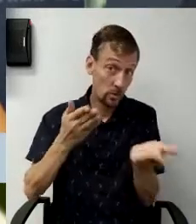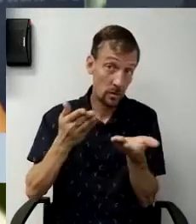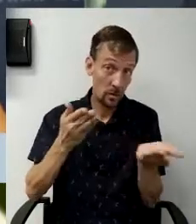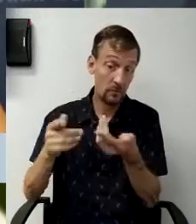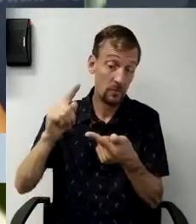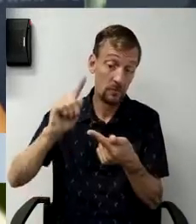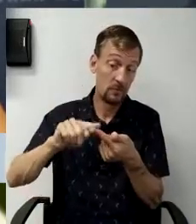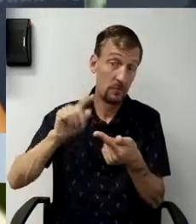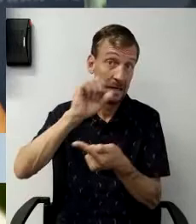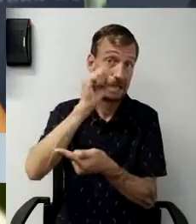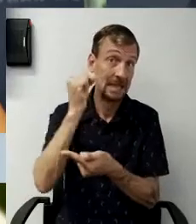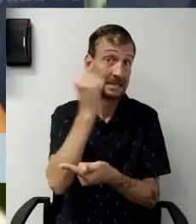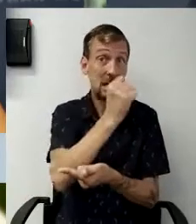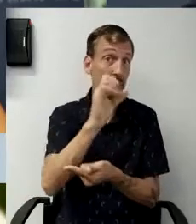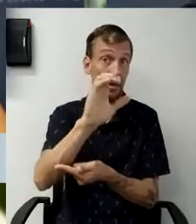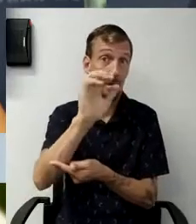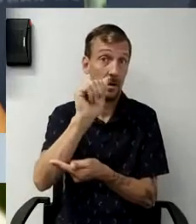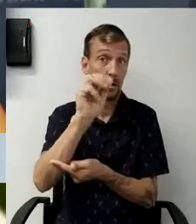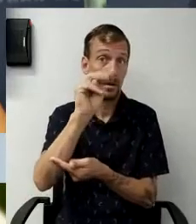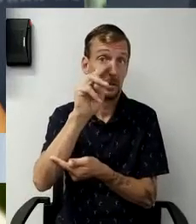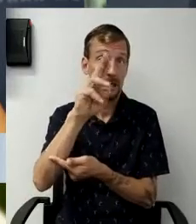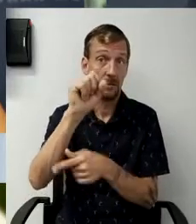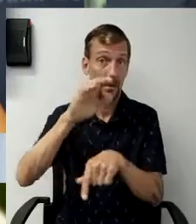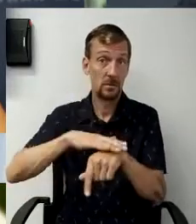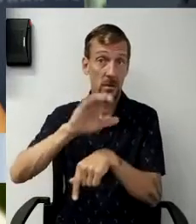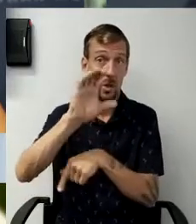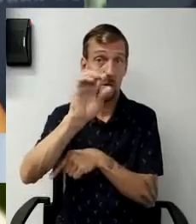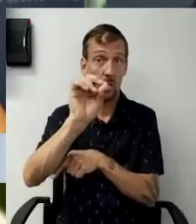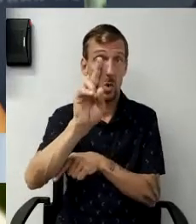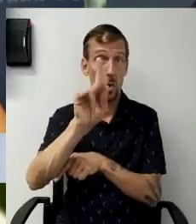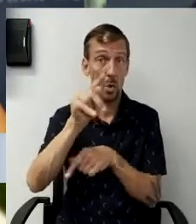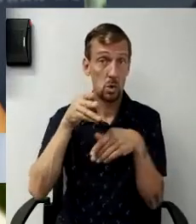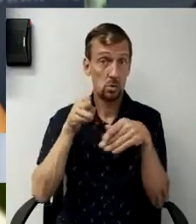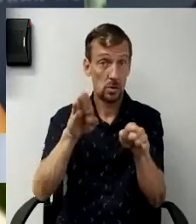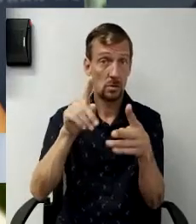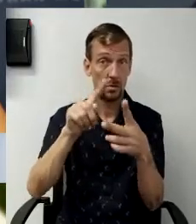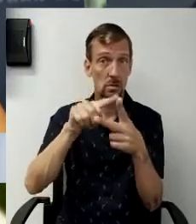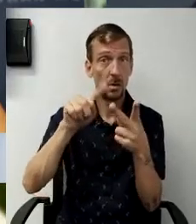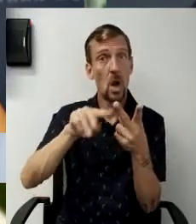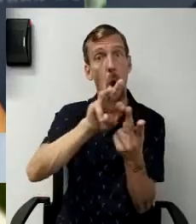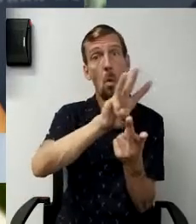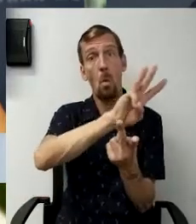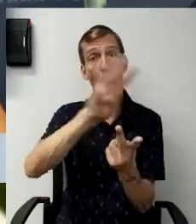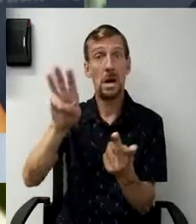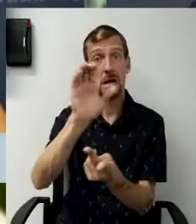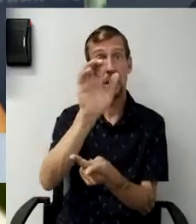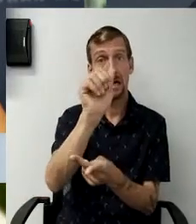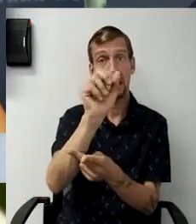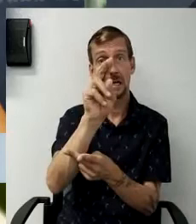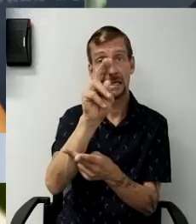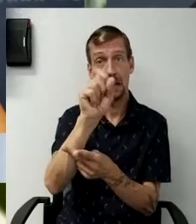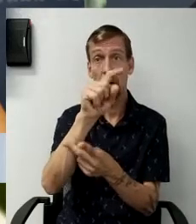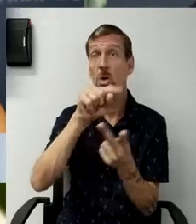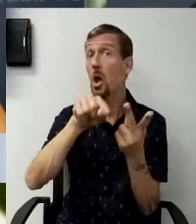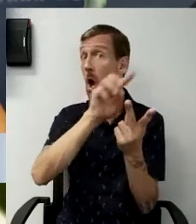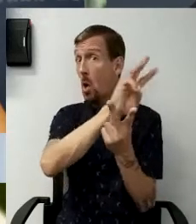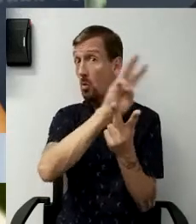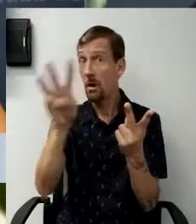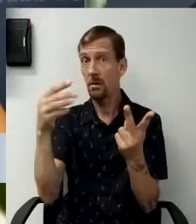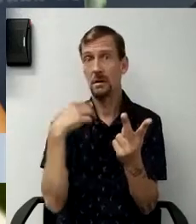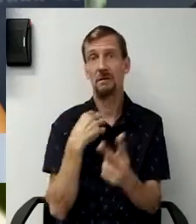at both our South Campus, which is over on Court Street, as well as on our West Campus. On the West Campus, we